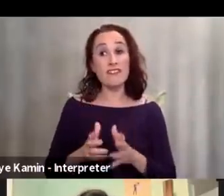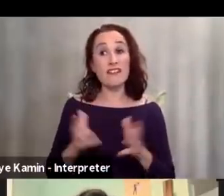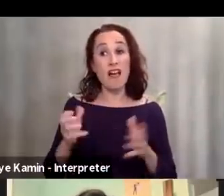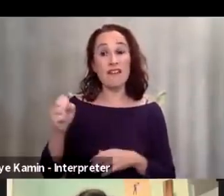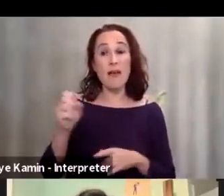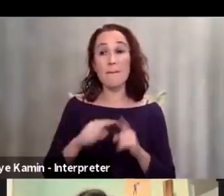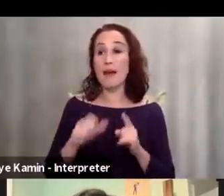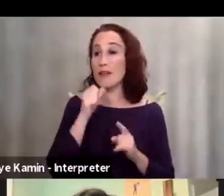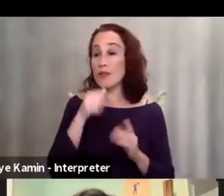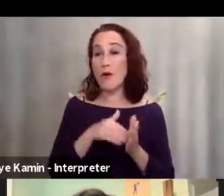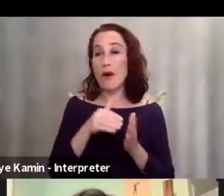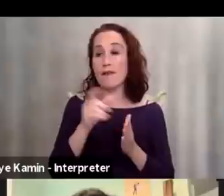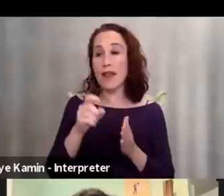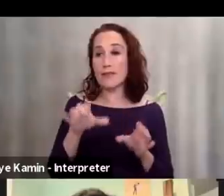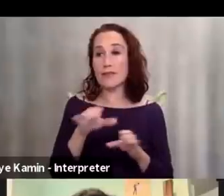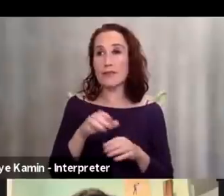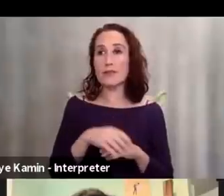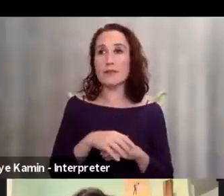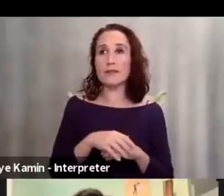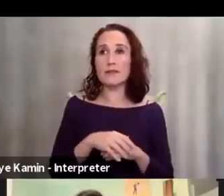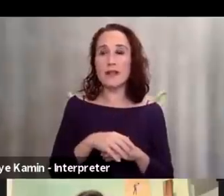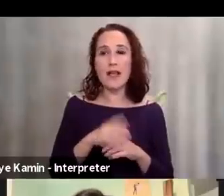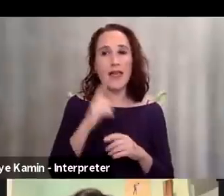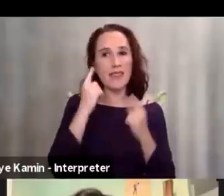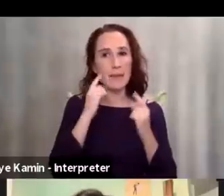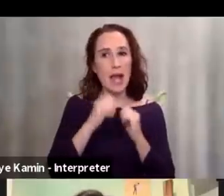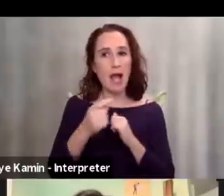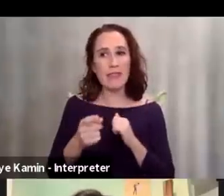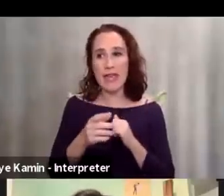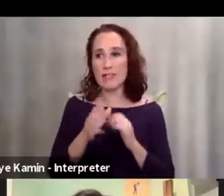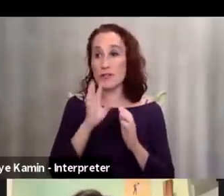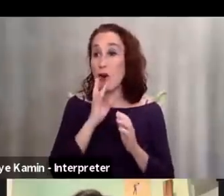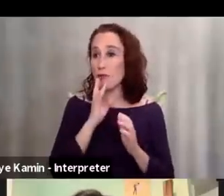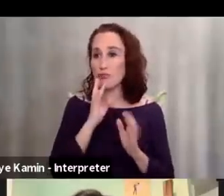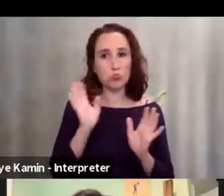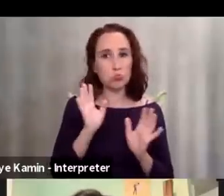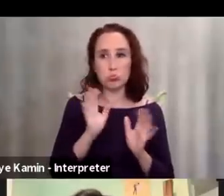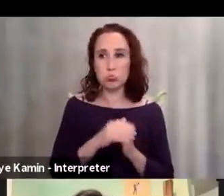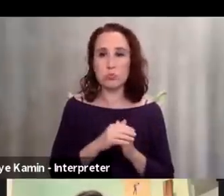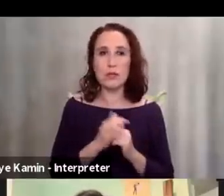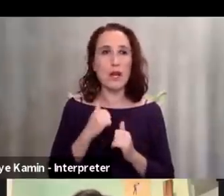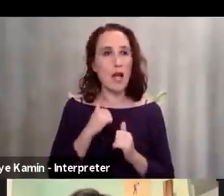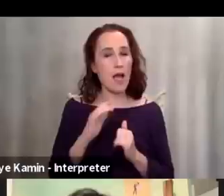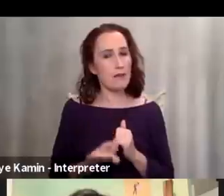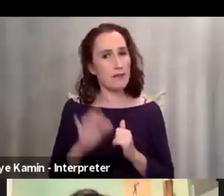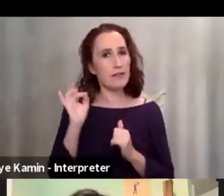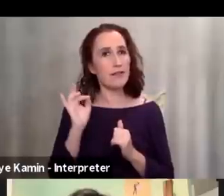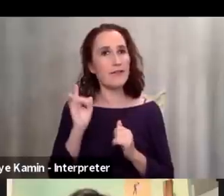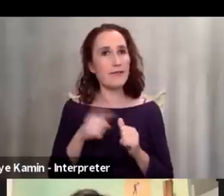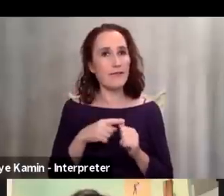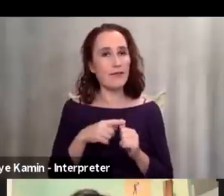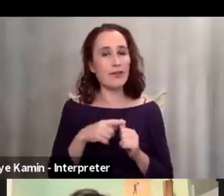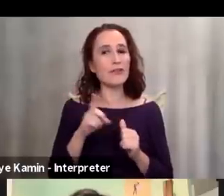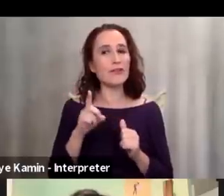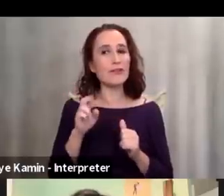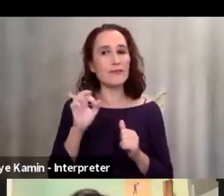have to do usually is think about the way my character talks, because that is the thing I have discovered in the first draft, and